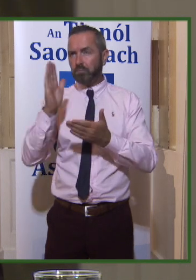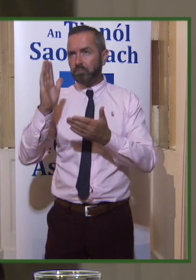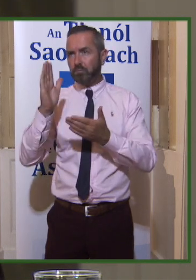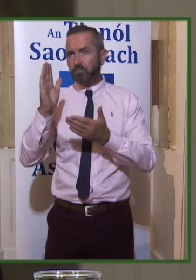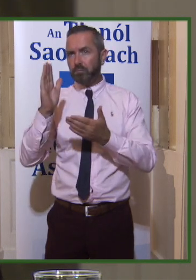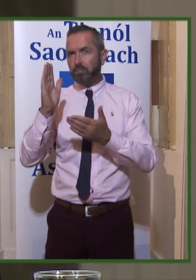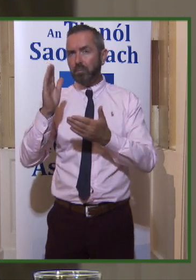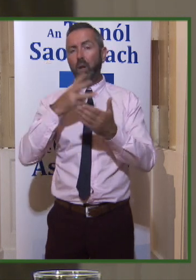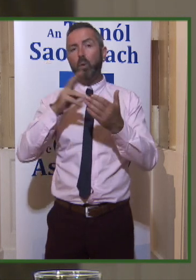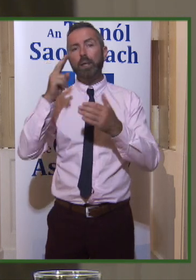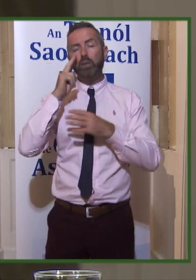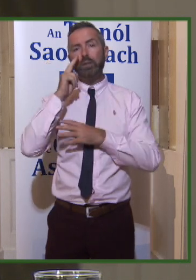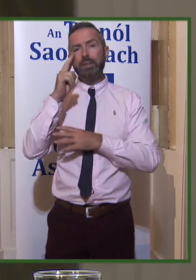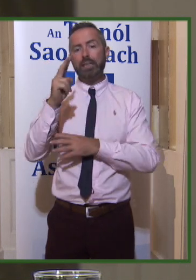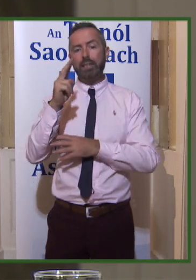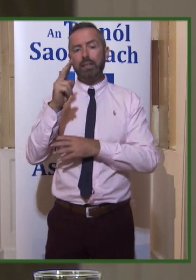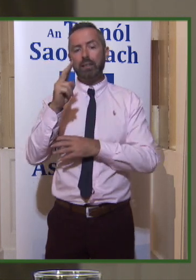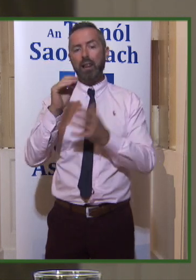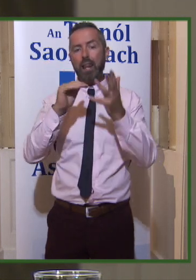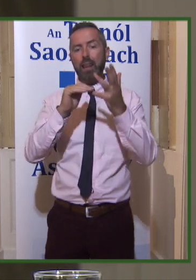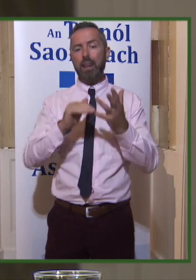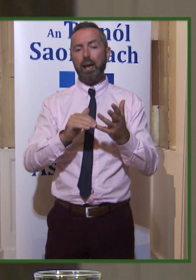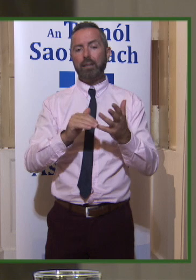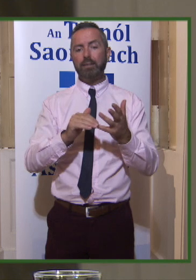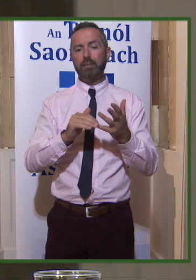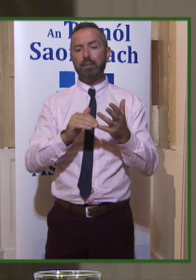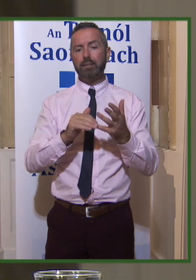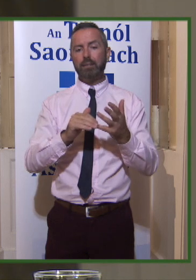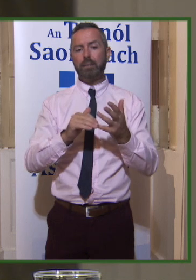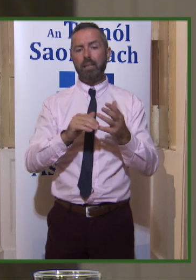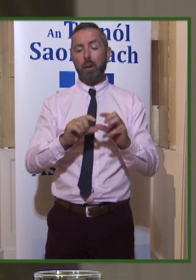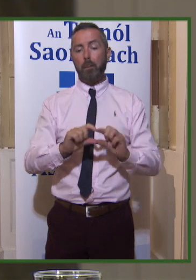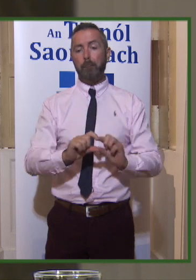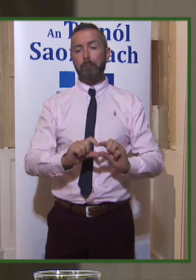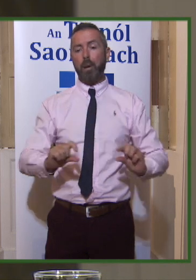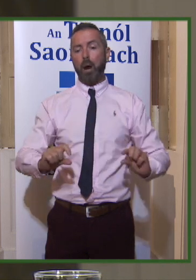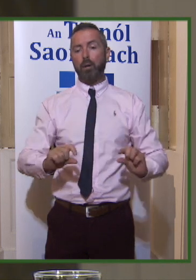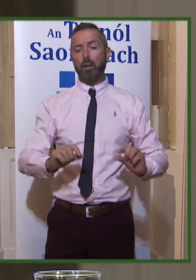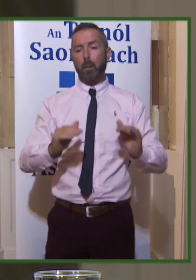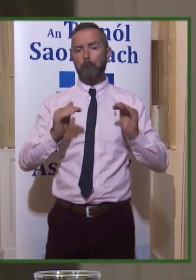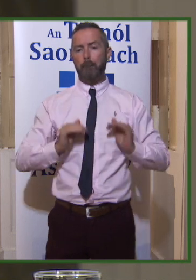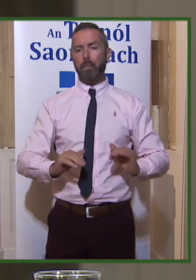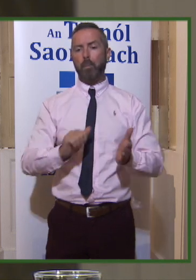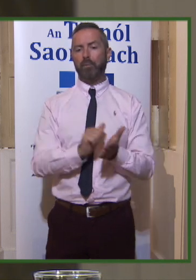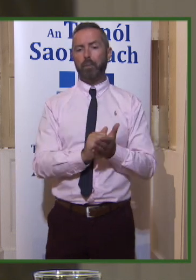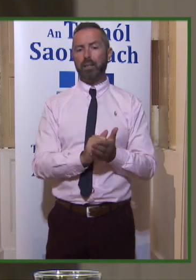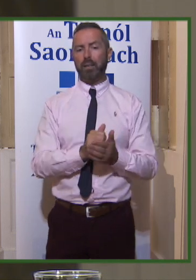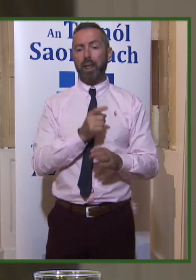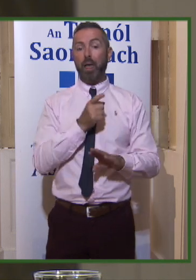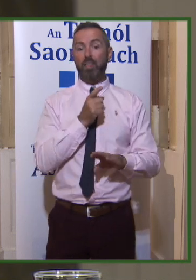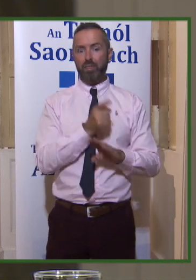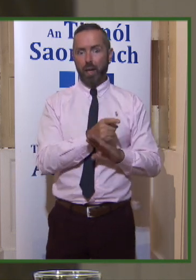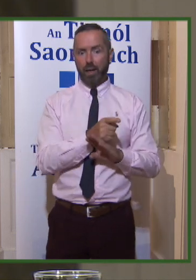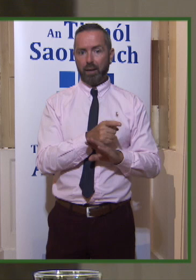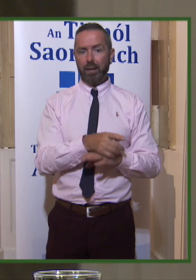where you see the very last table on the bottom of the page. We have the, and then in capital